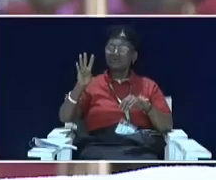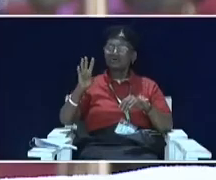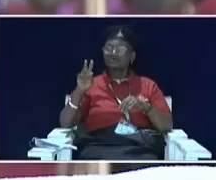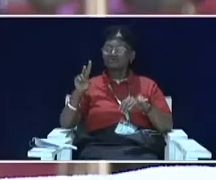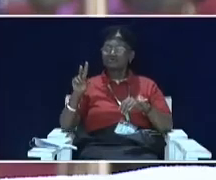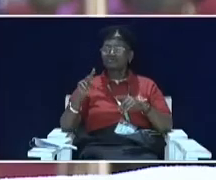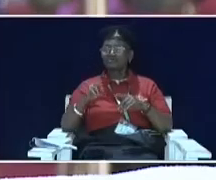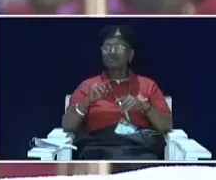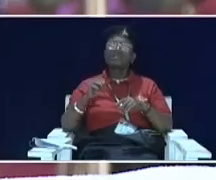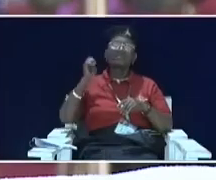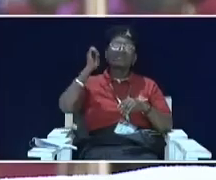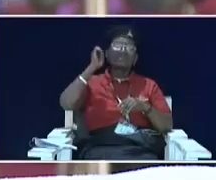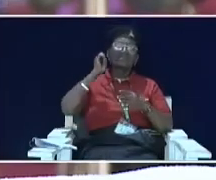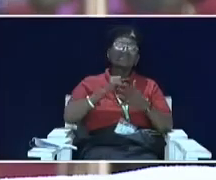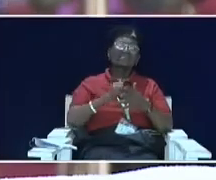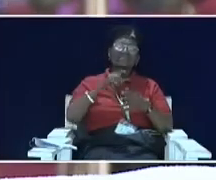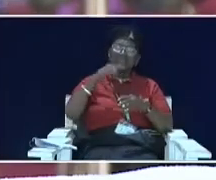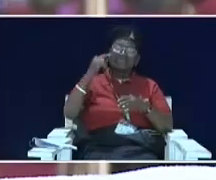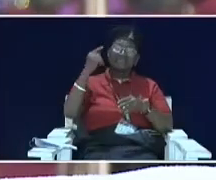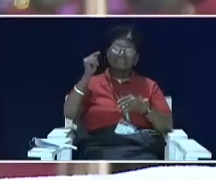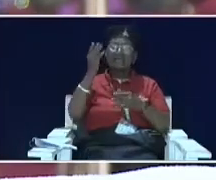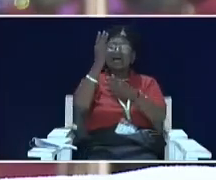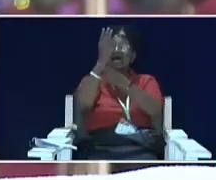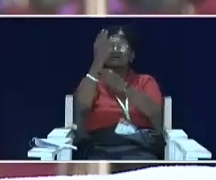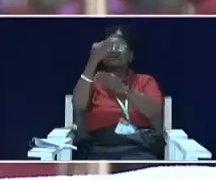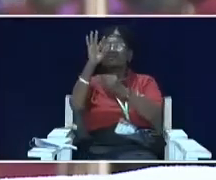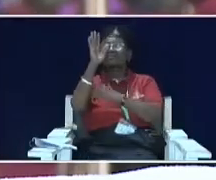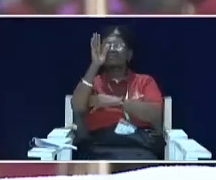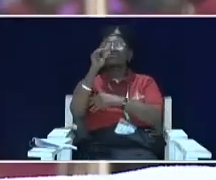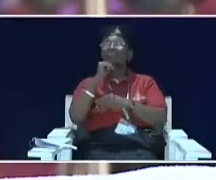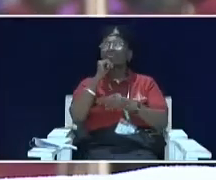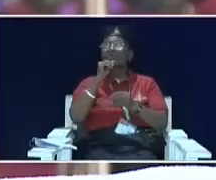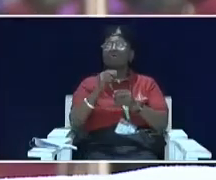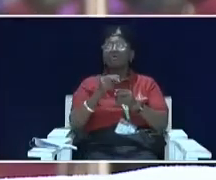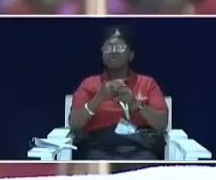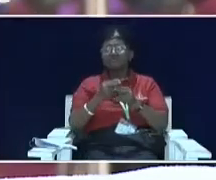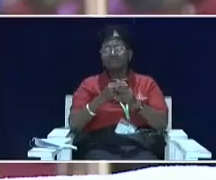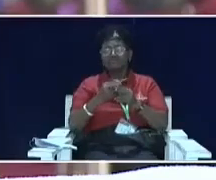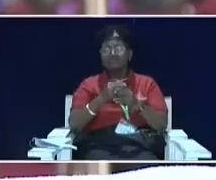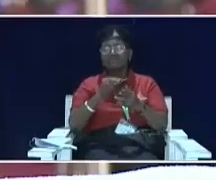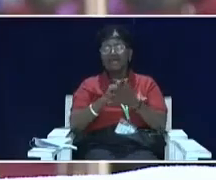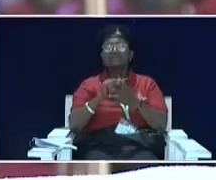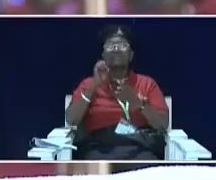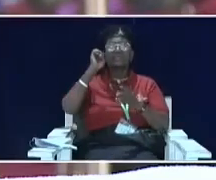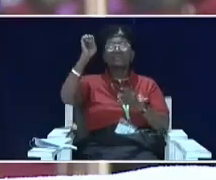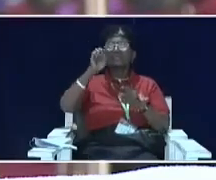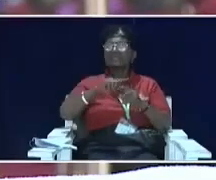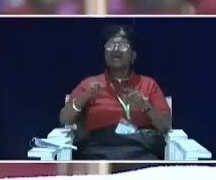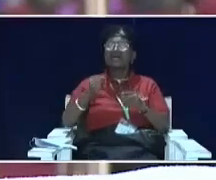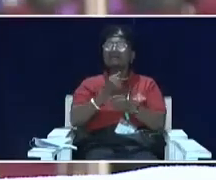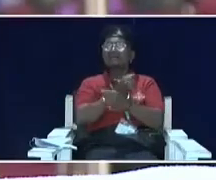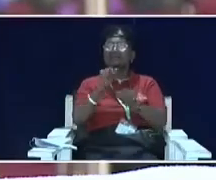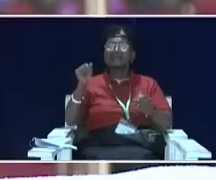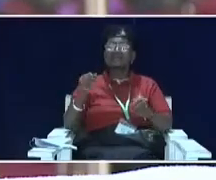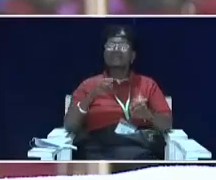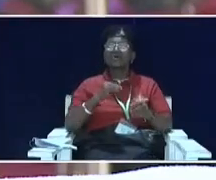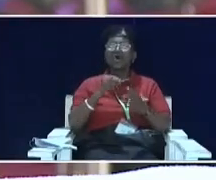he said, "The hand of the Lord is not shortened that he cannot save, neither is there heavy that he cannot hear.